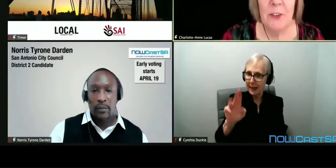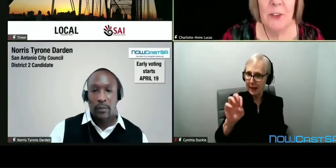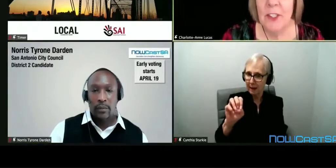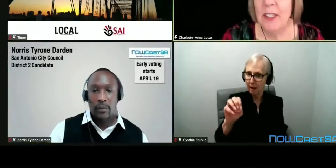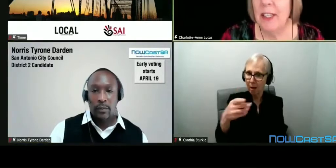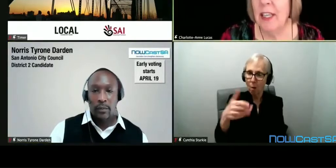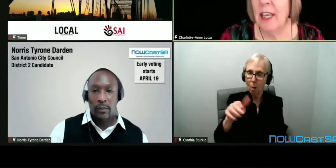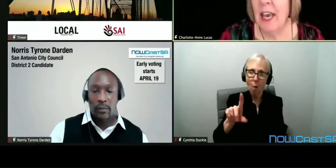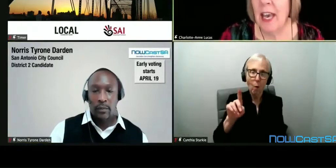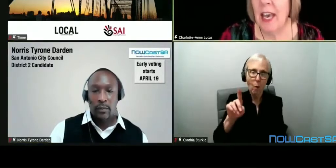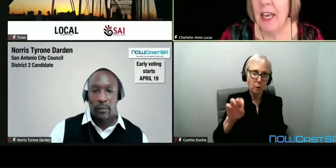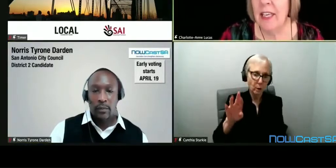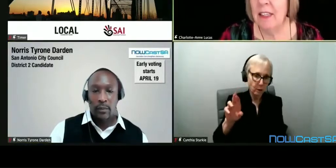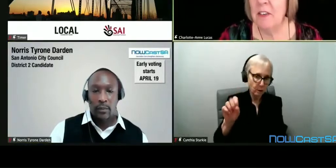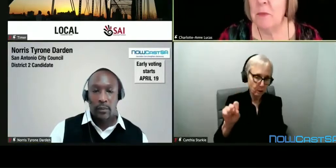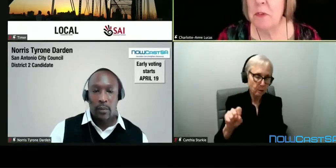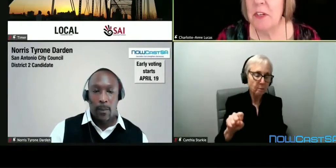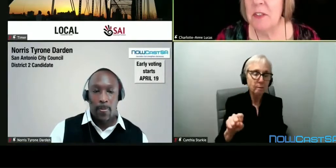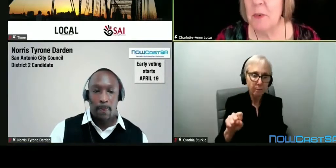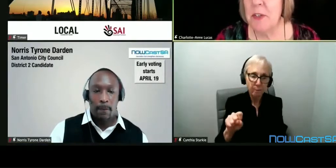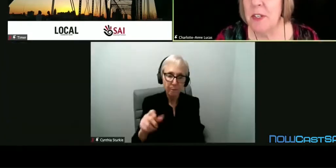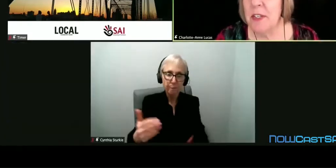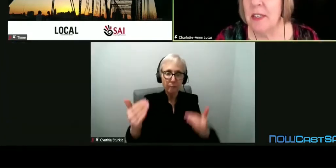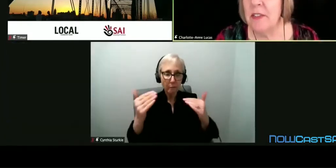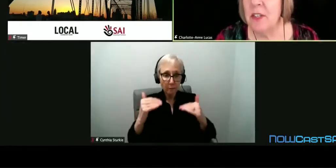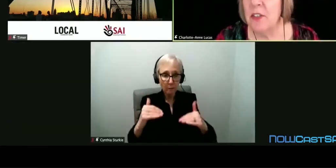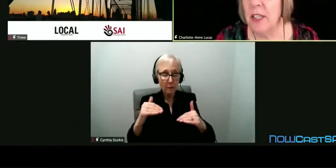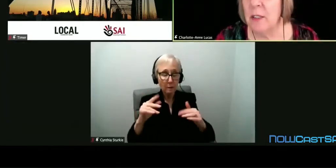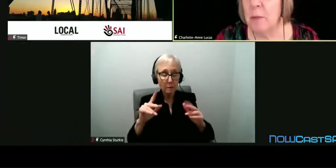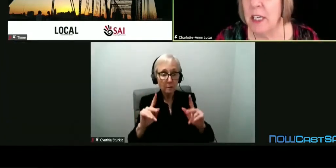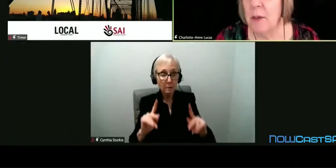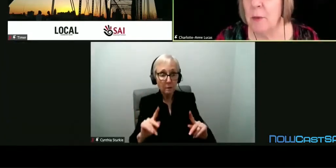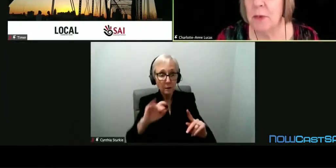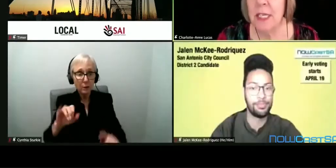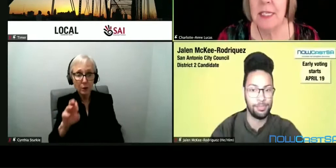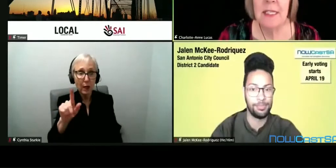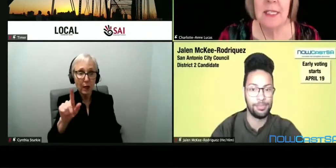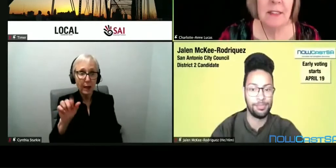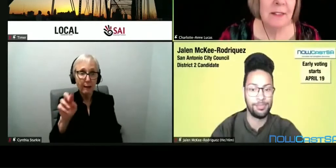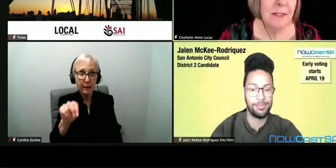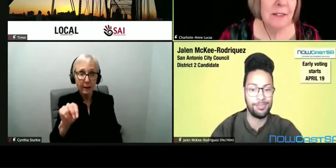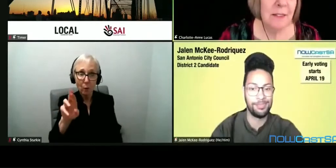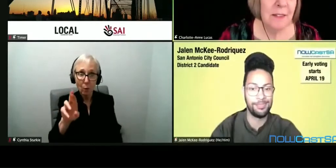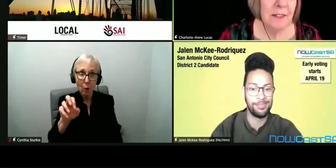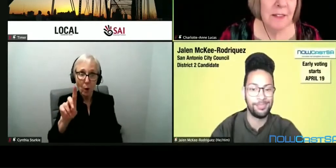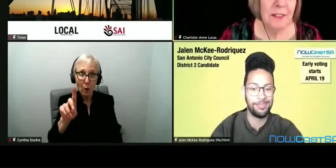Thank you. And the next person on this question is Jalen McKee-Rodriquez.